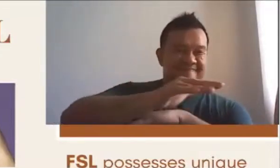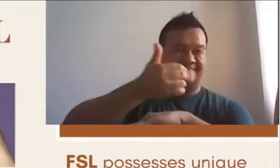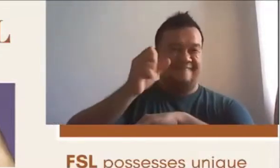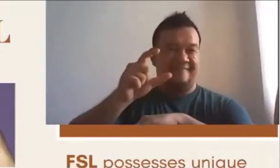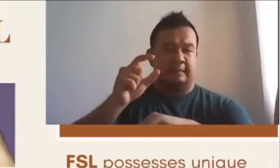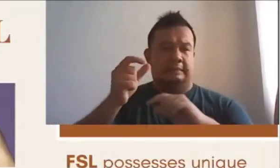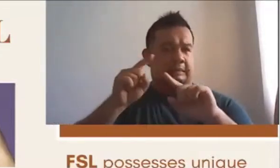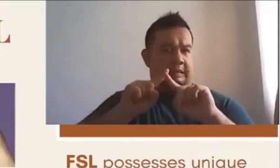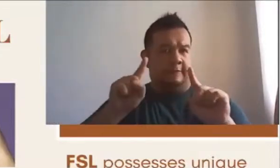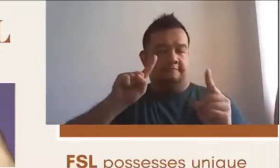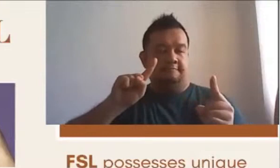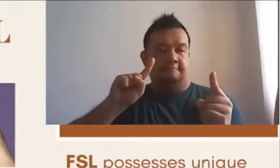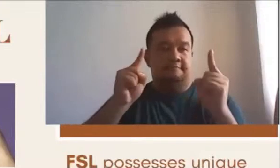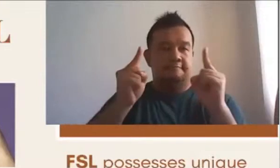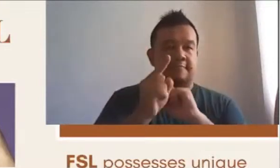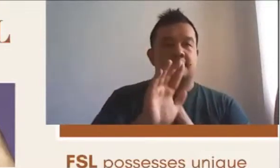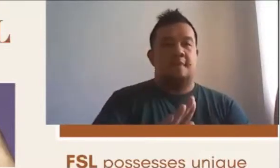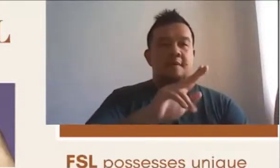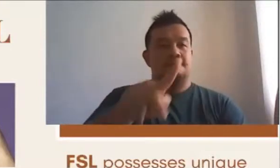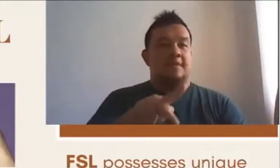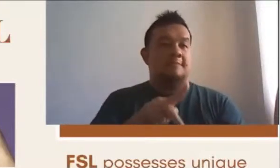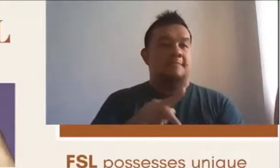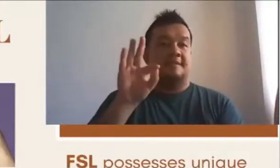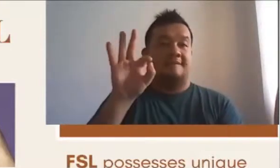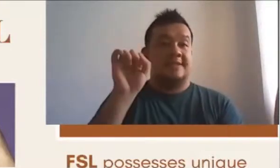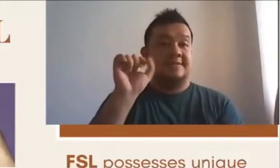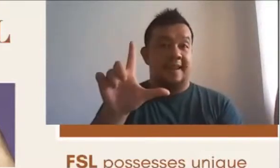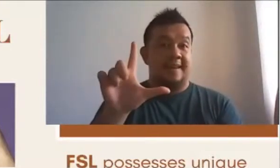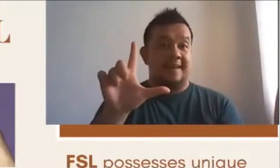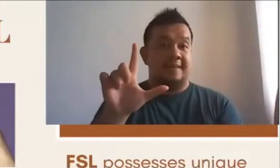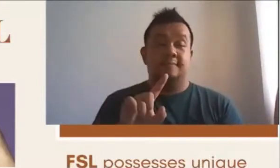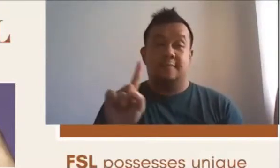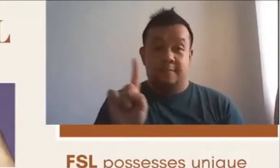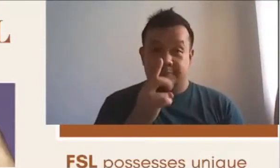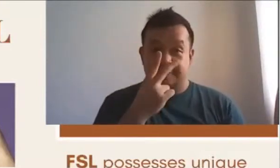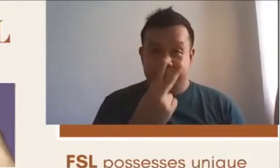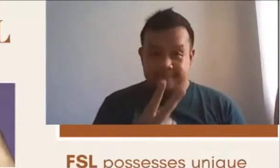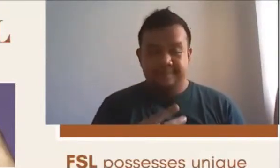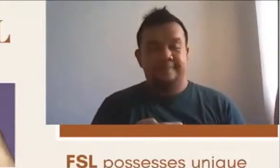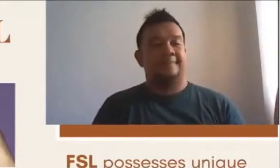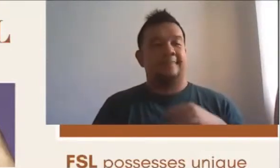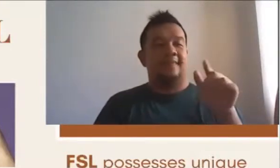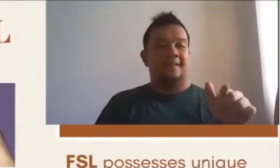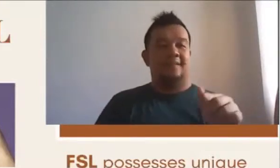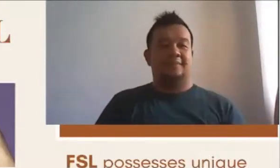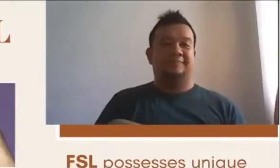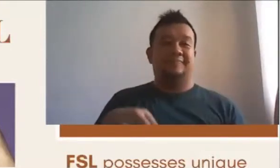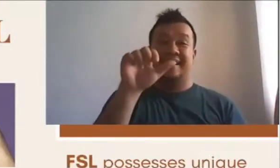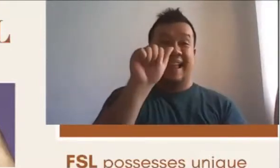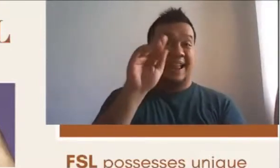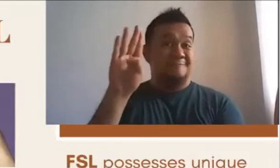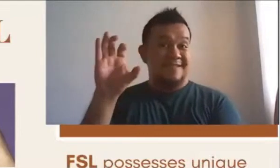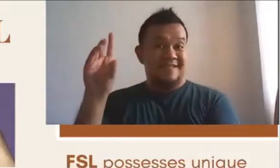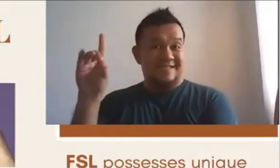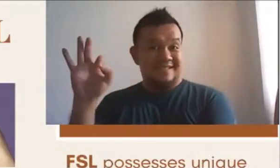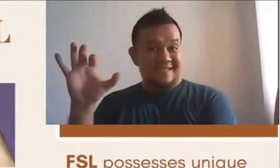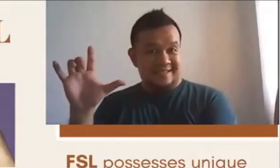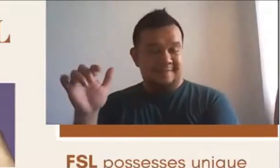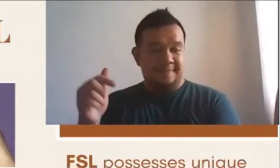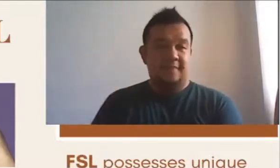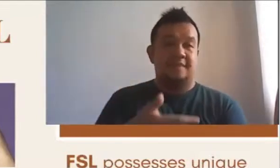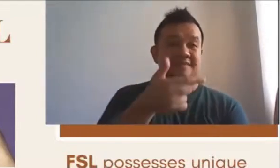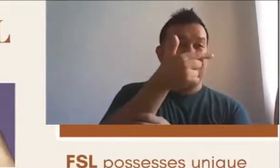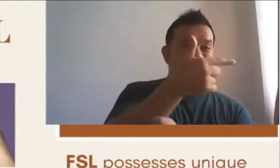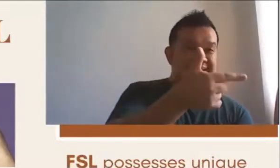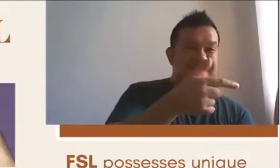we can be able to call it FSL now. So for example, dun lang sa alphabet, sa US, G is like this. So dito naman